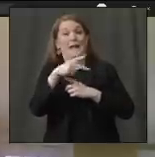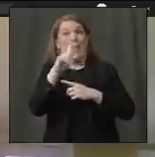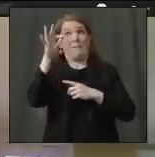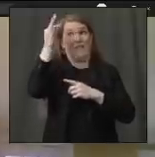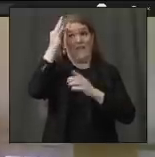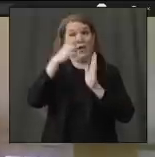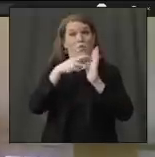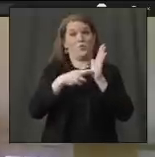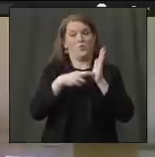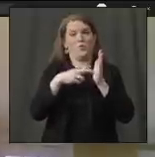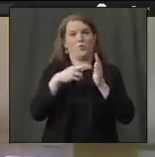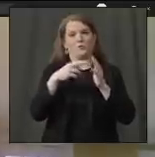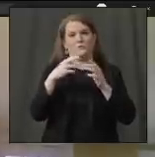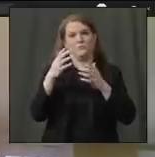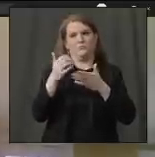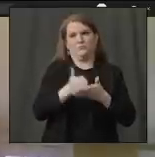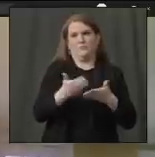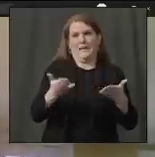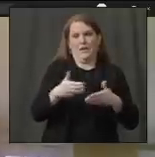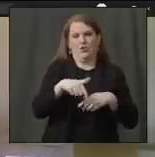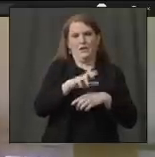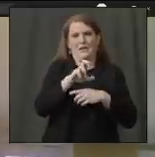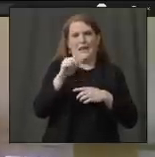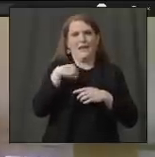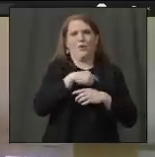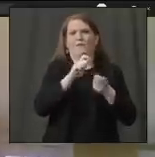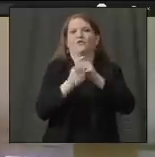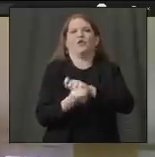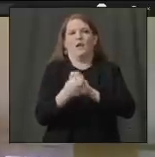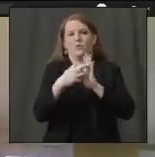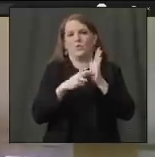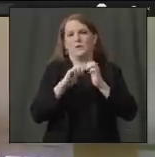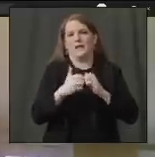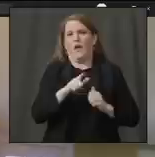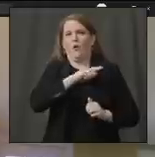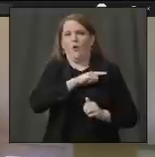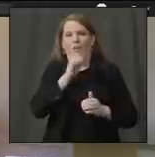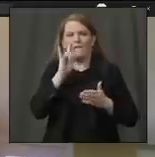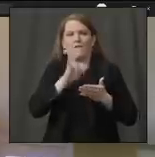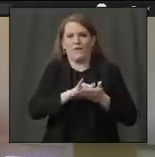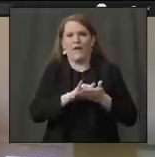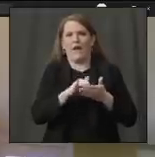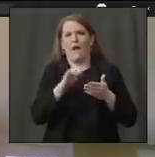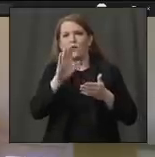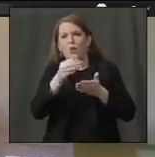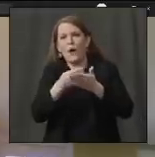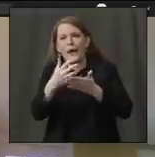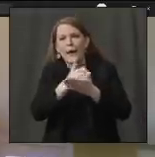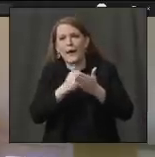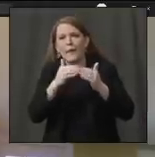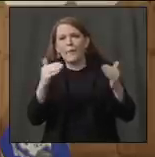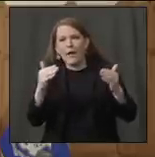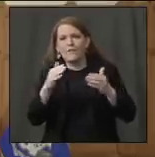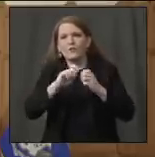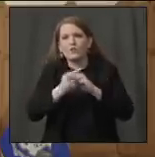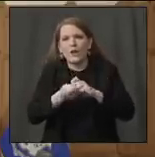on the food system side, how can we make sure that our agricultural and food service industries